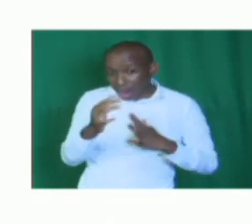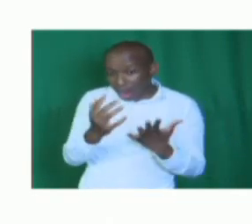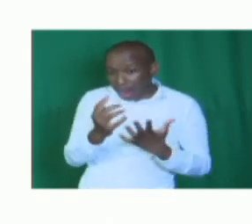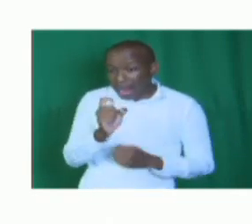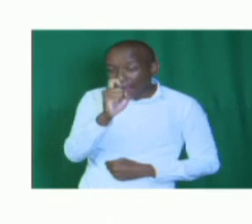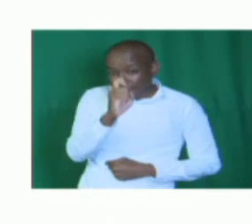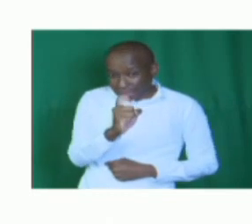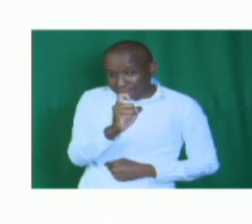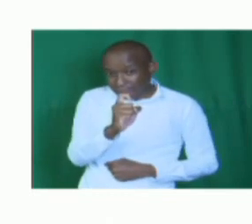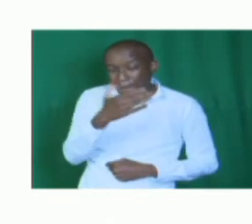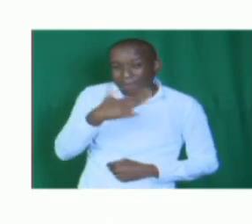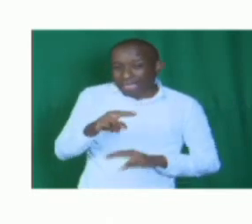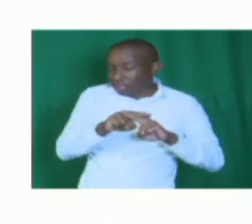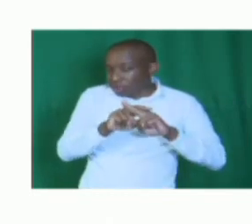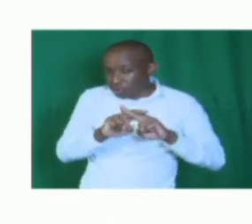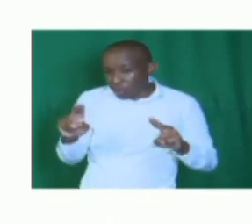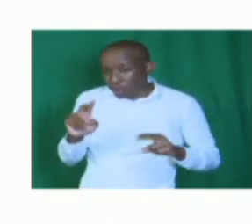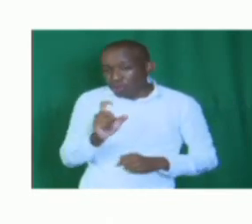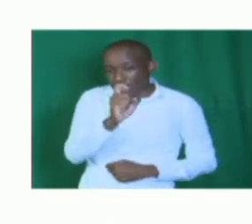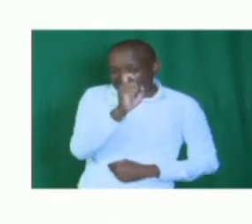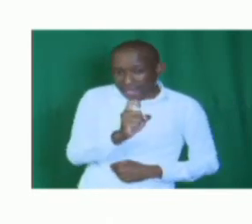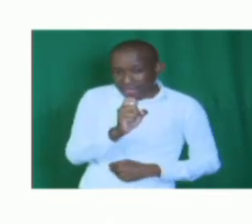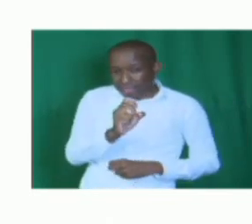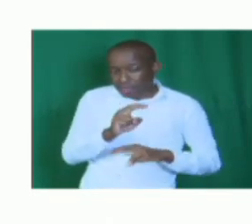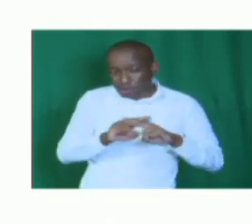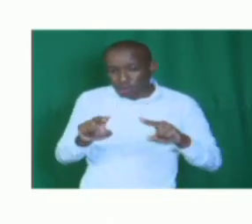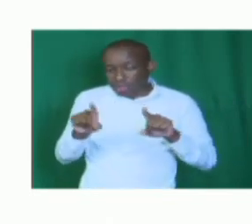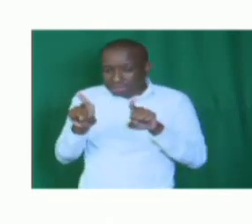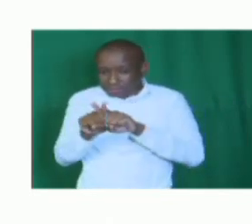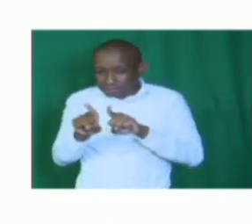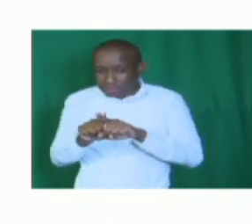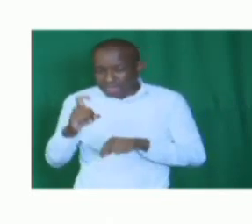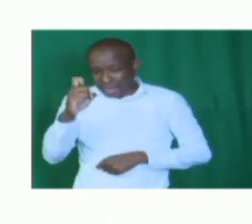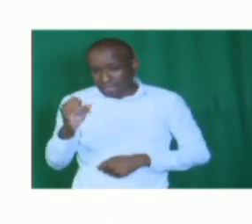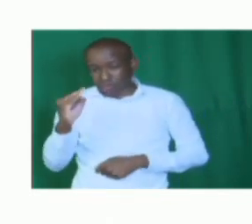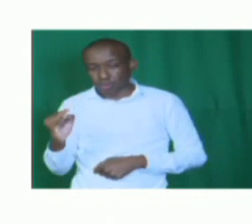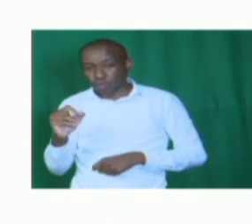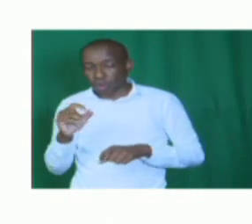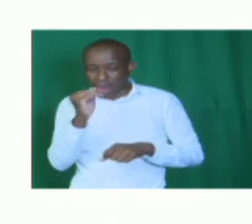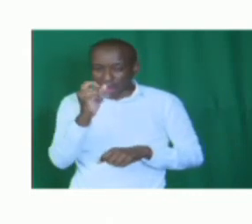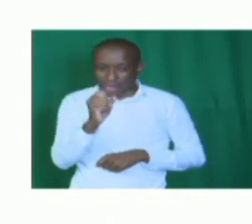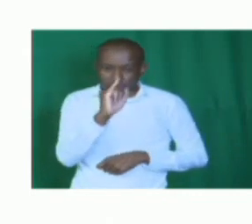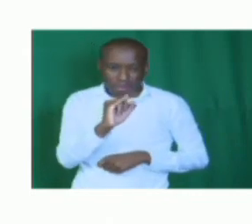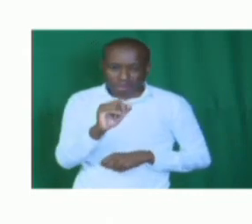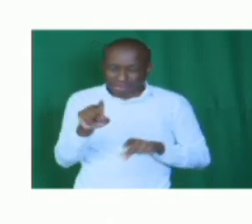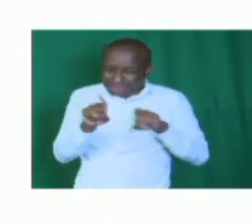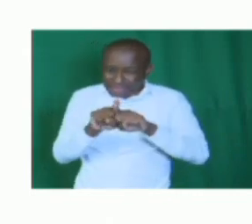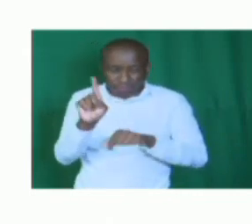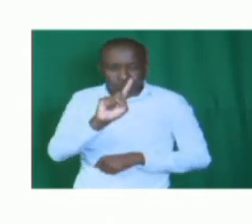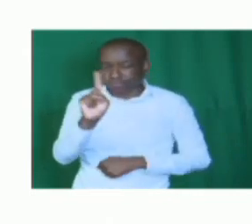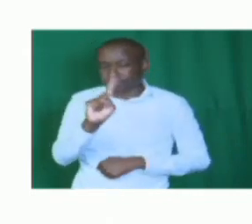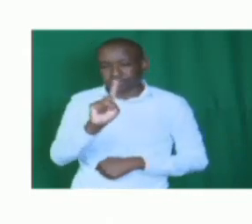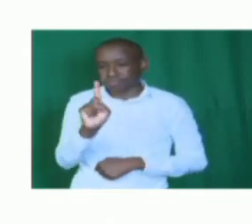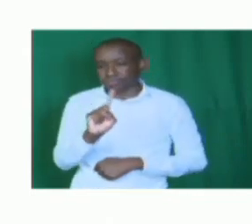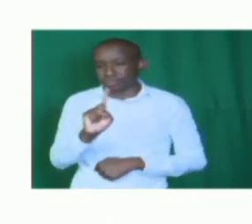should not be equal, the value of x1 should not be equal to the value of x2, because when that happens you end